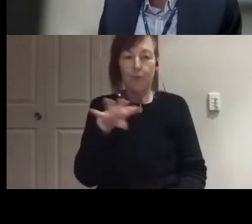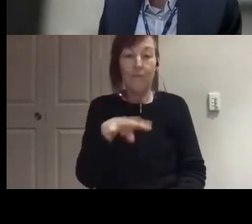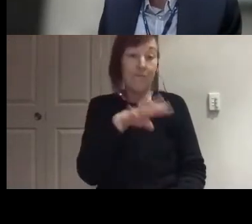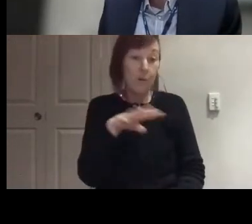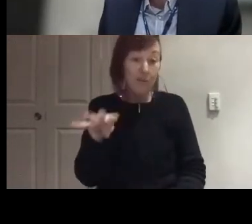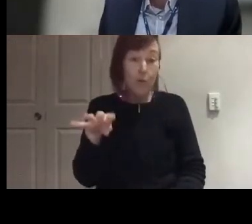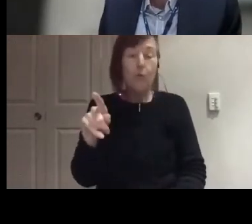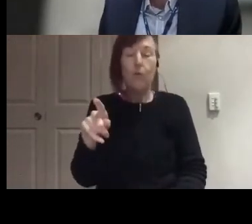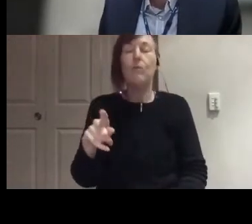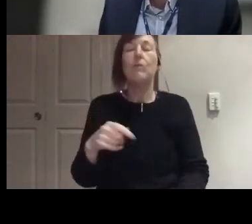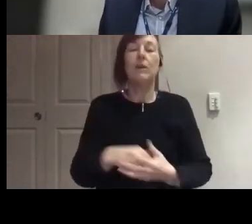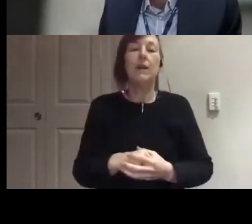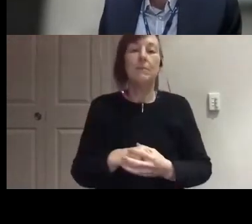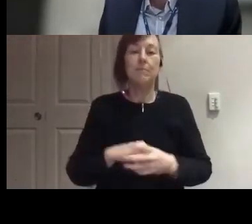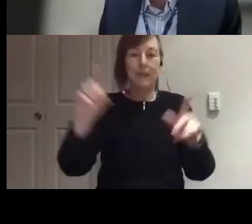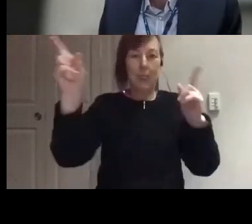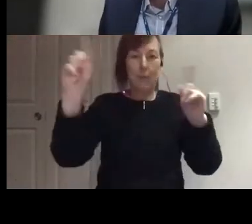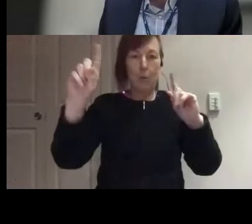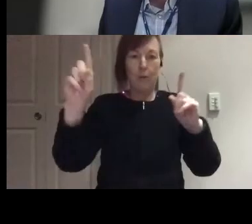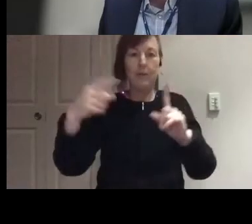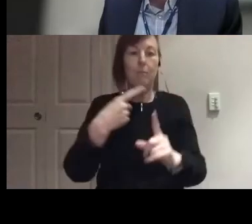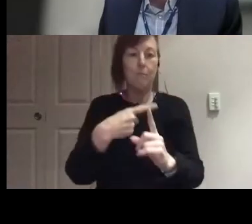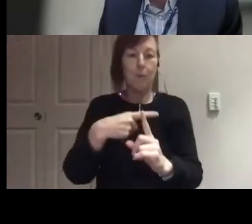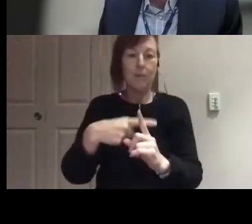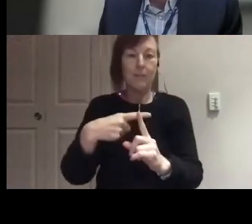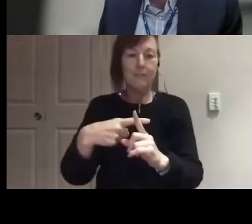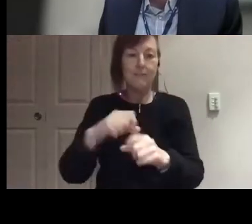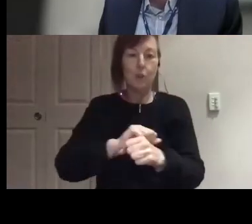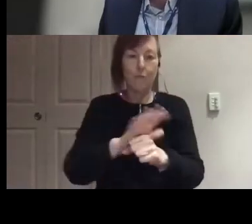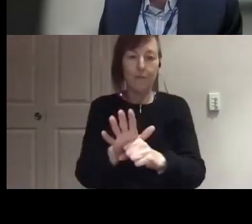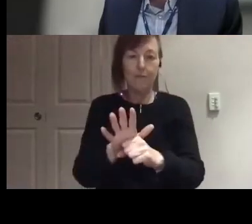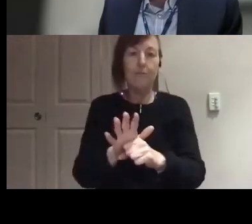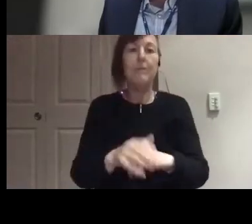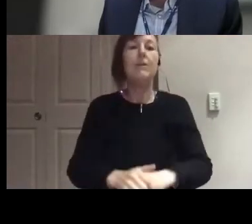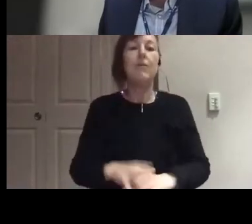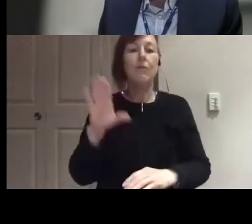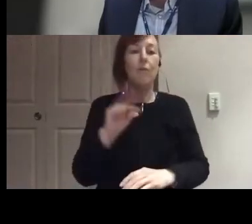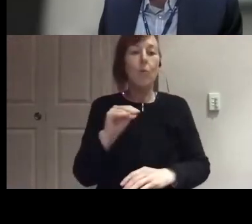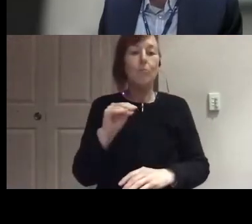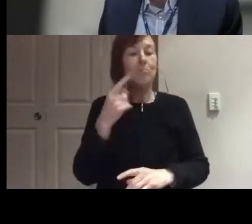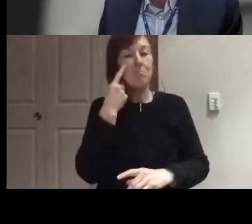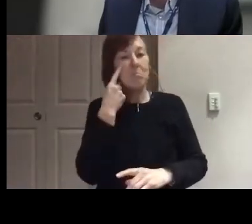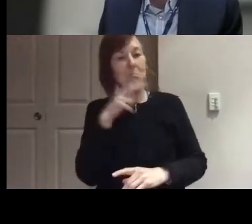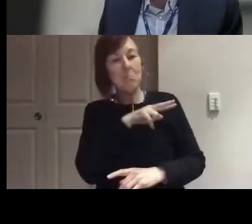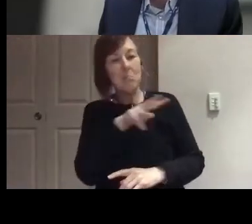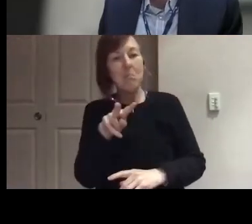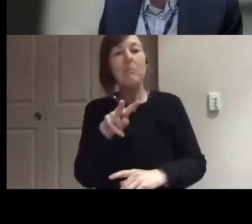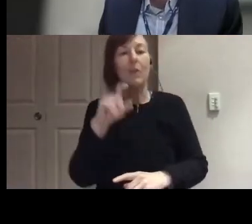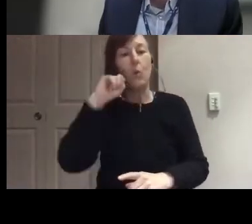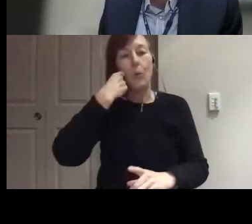for COVID-19 that are active cases in the community. Based on what we're seeing today, that number will